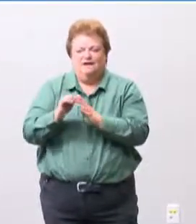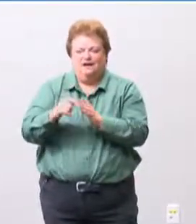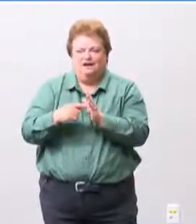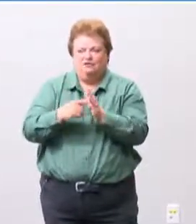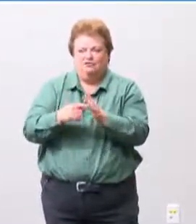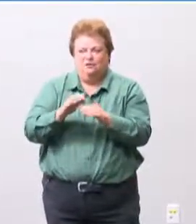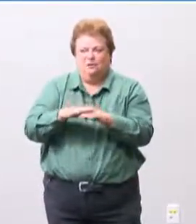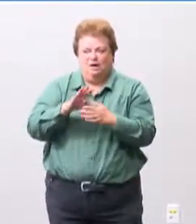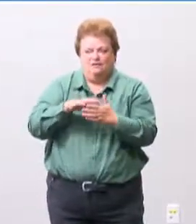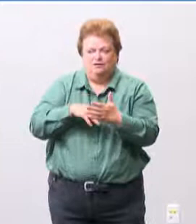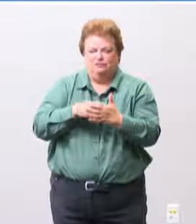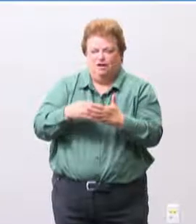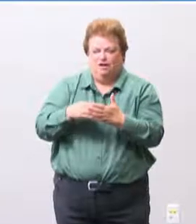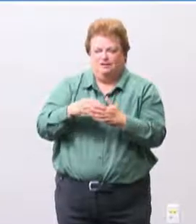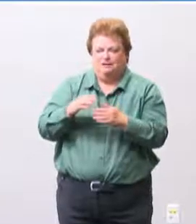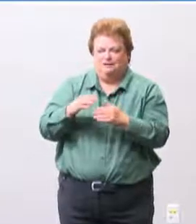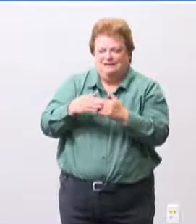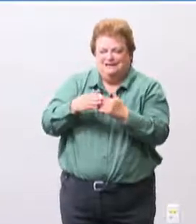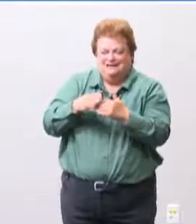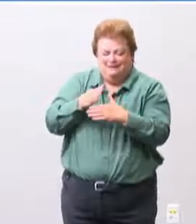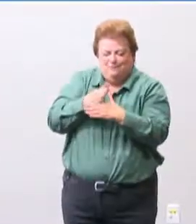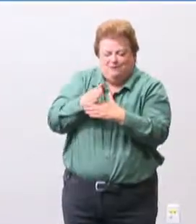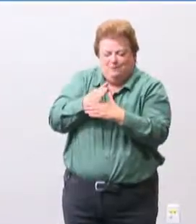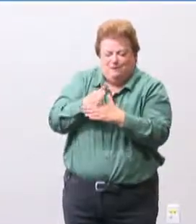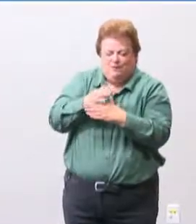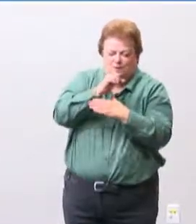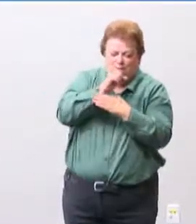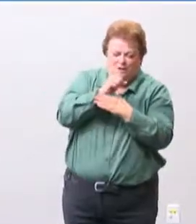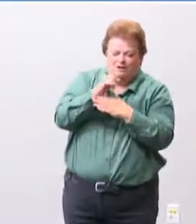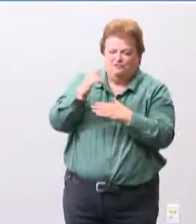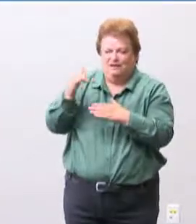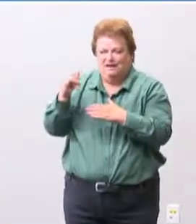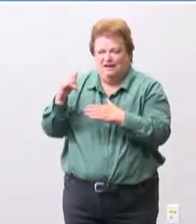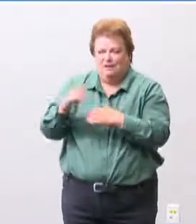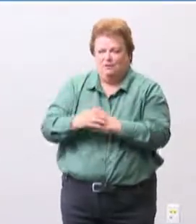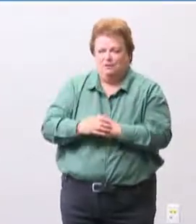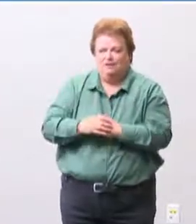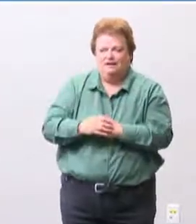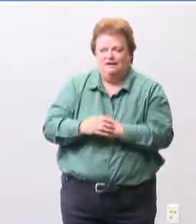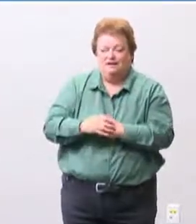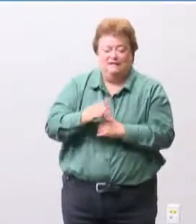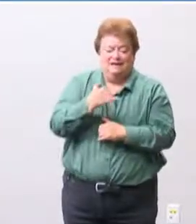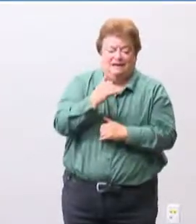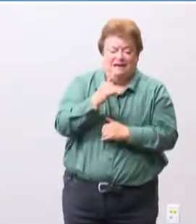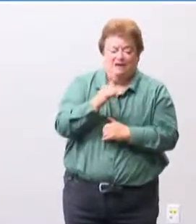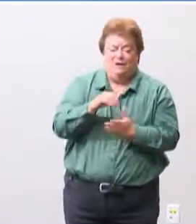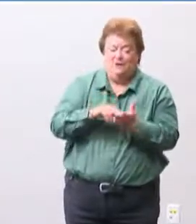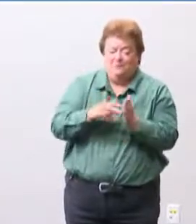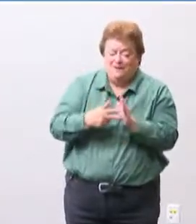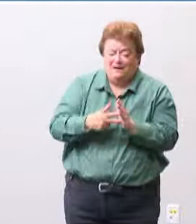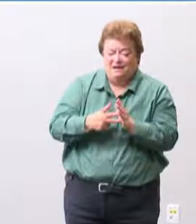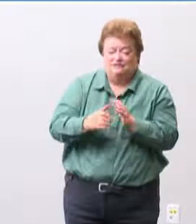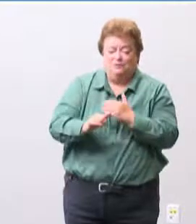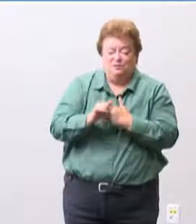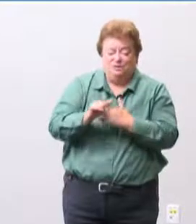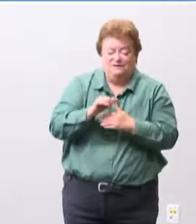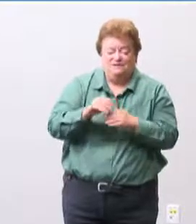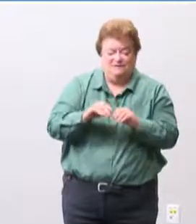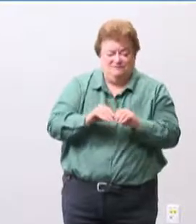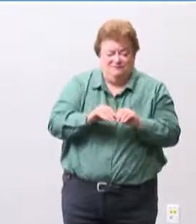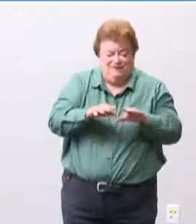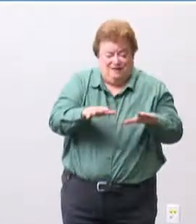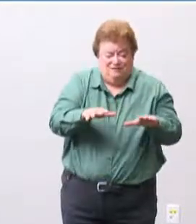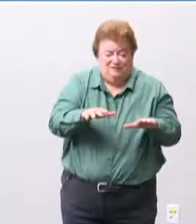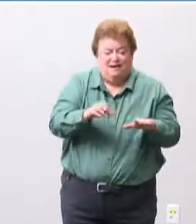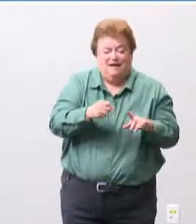the chart just on the border of orange and yellow. The yellow category indicates that the risk of the virus spreading and